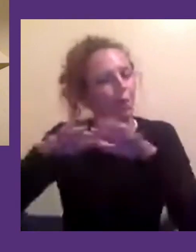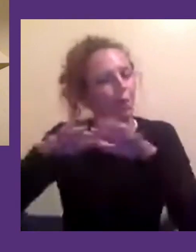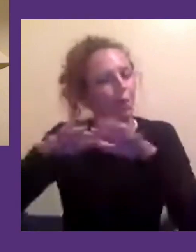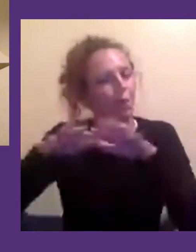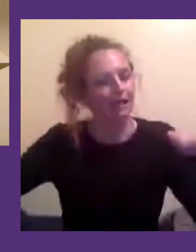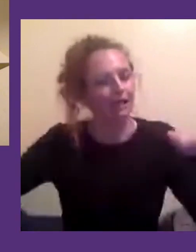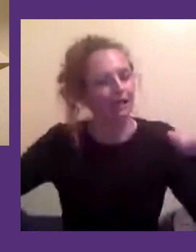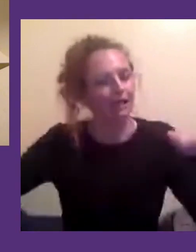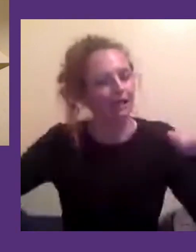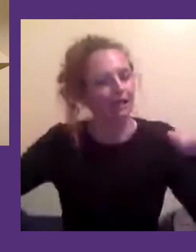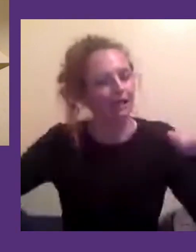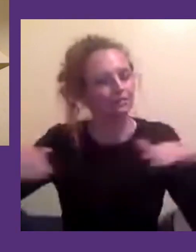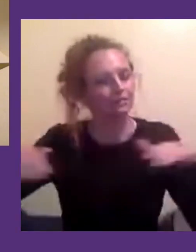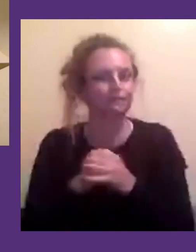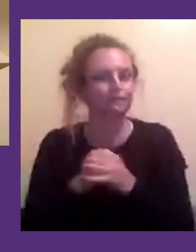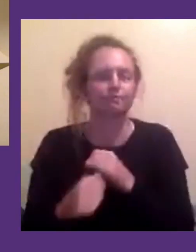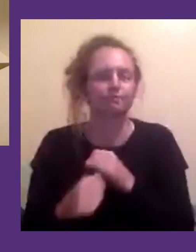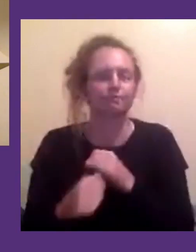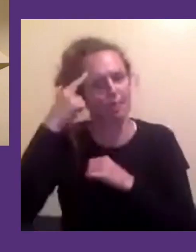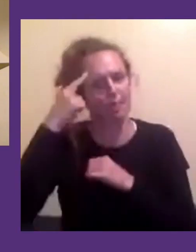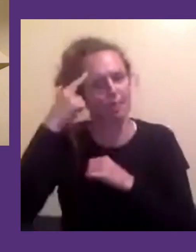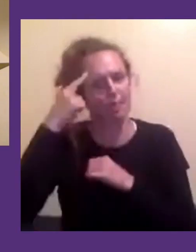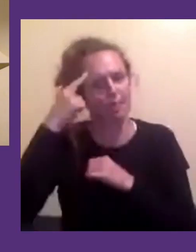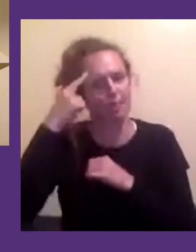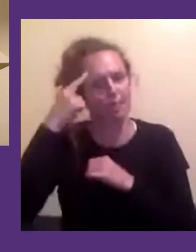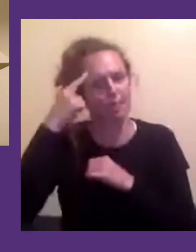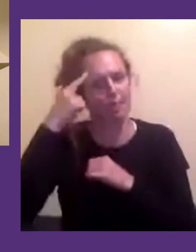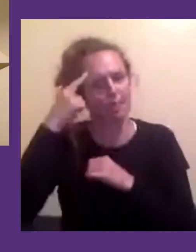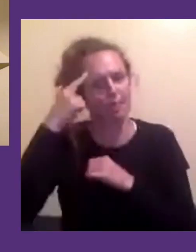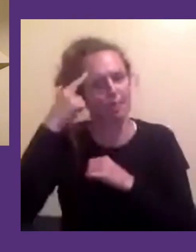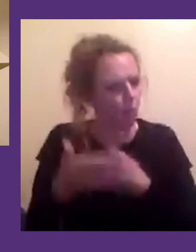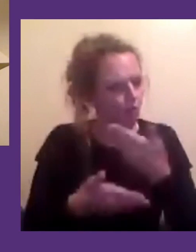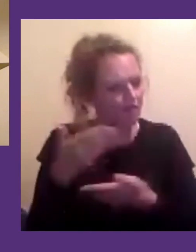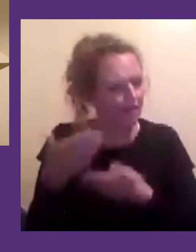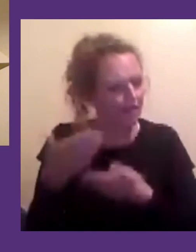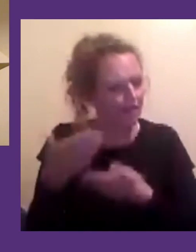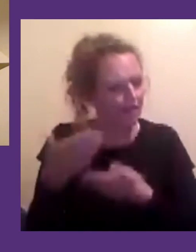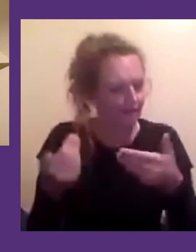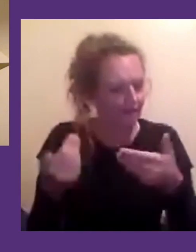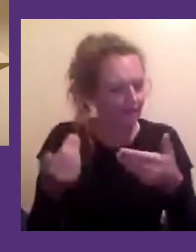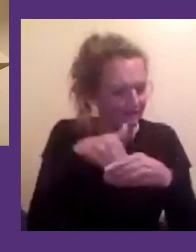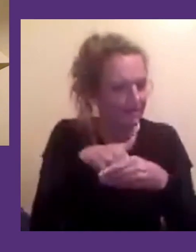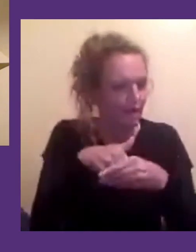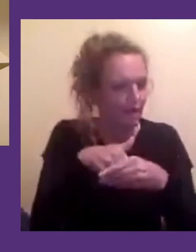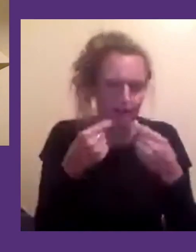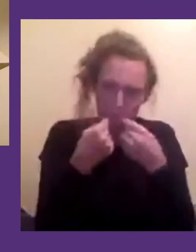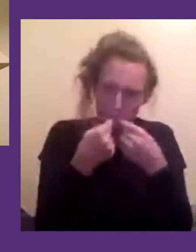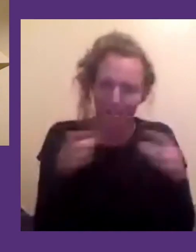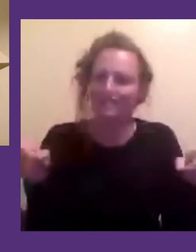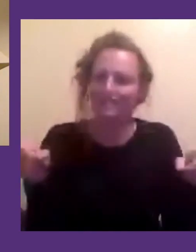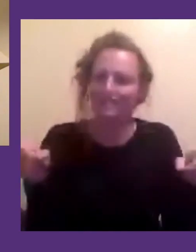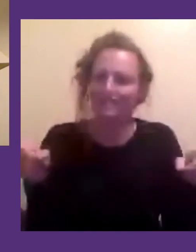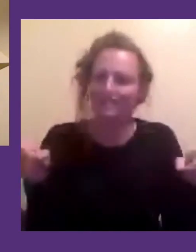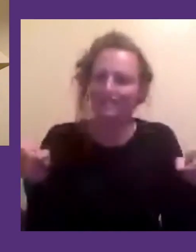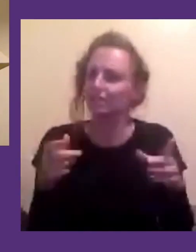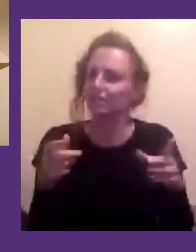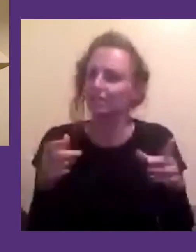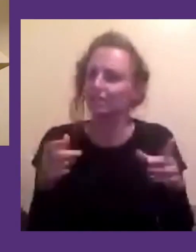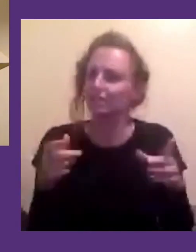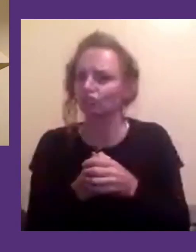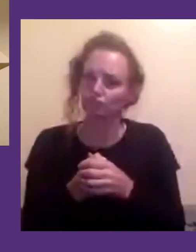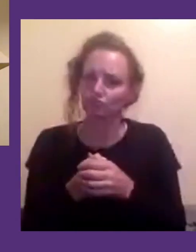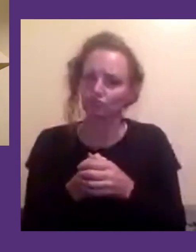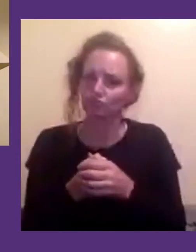the story, it's quite a dubious one. And again, it confirms